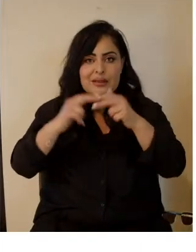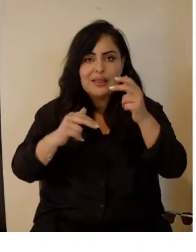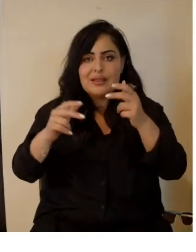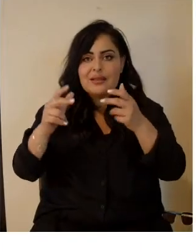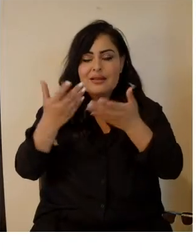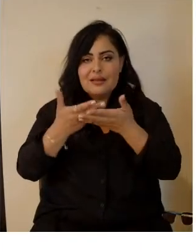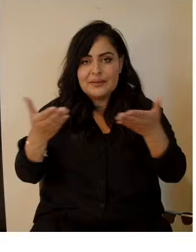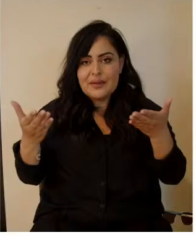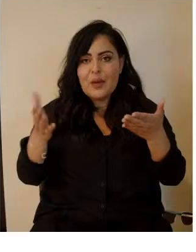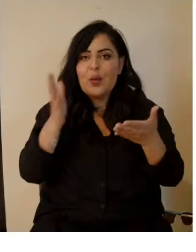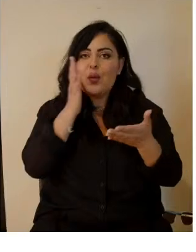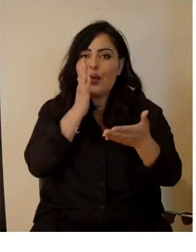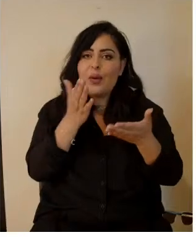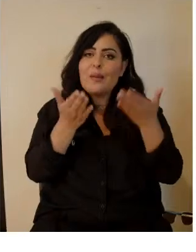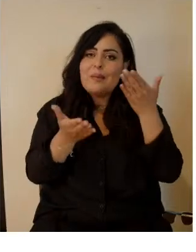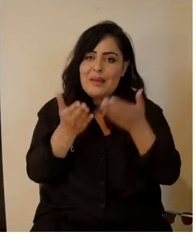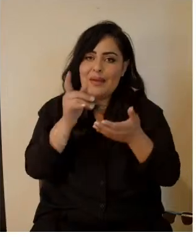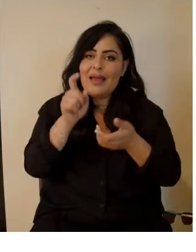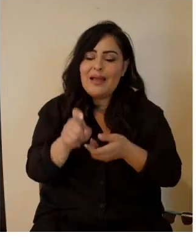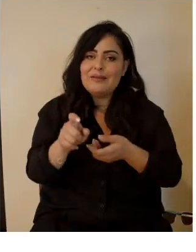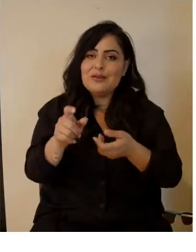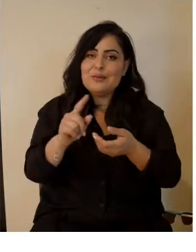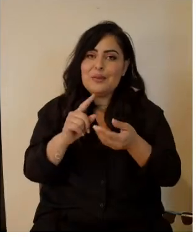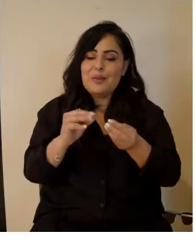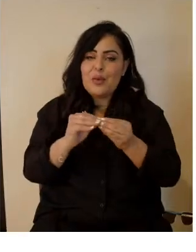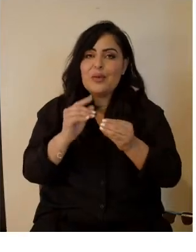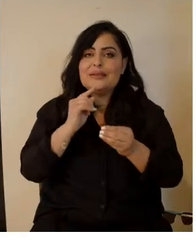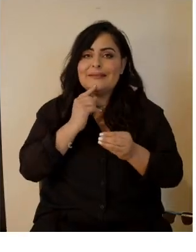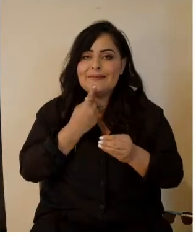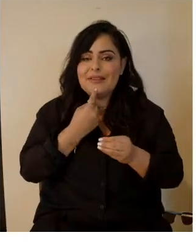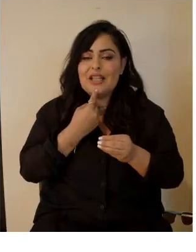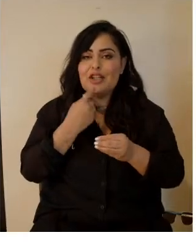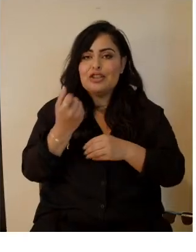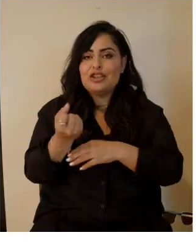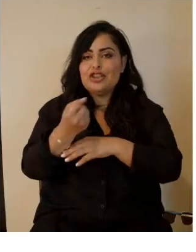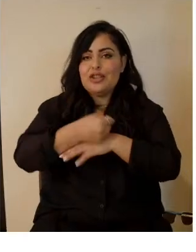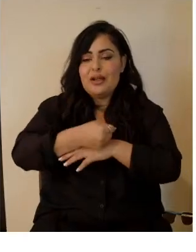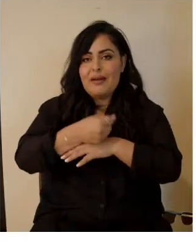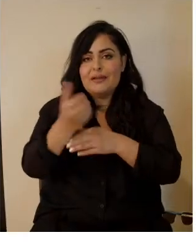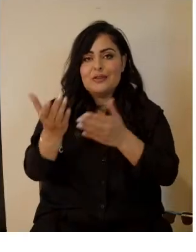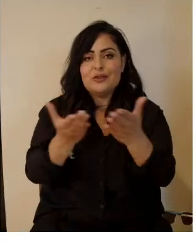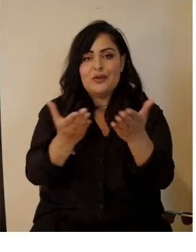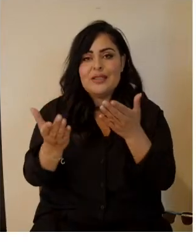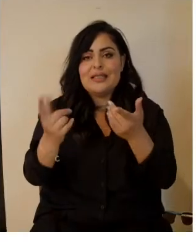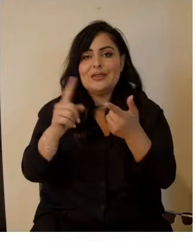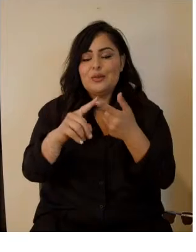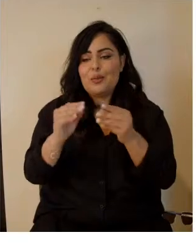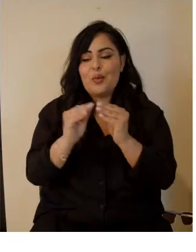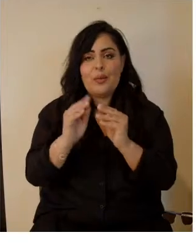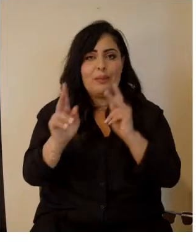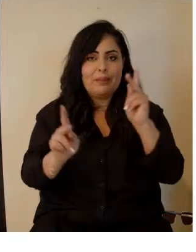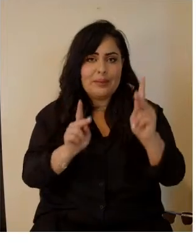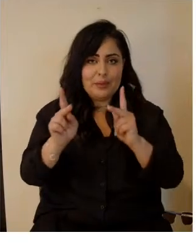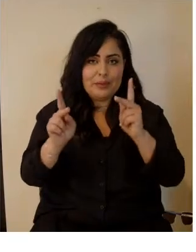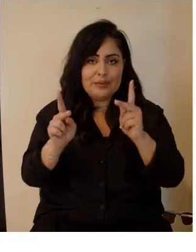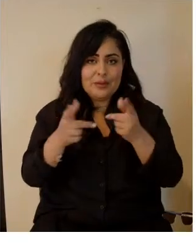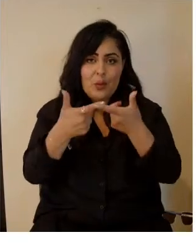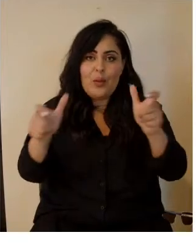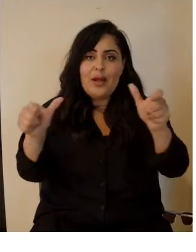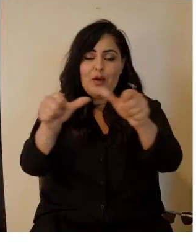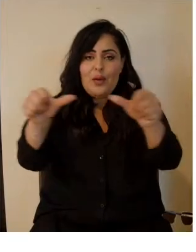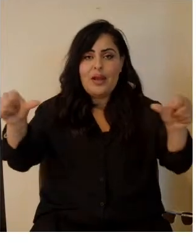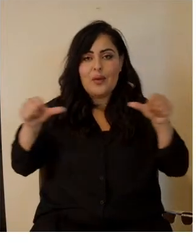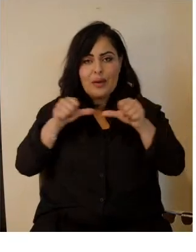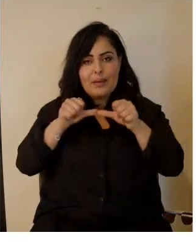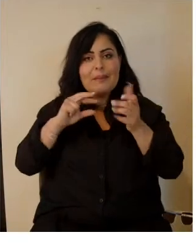may have to take a little more drastic action and shut off service to a wider area. Now, what that